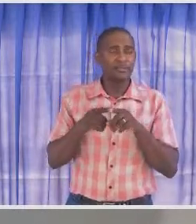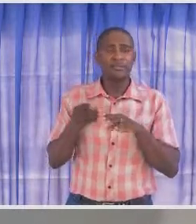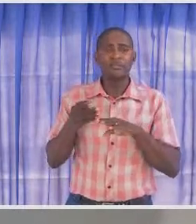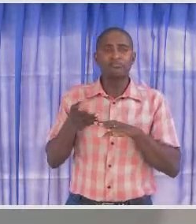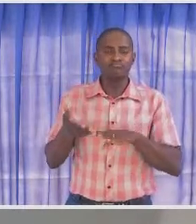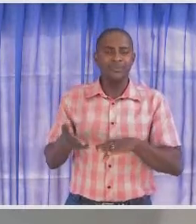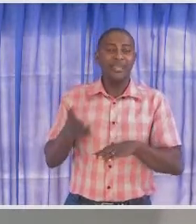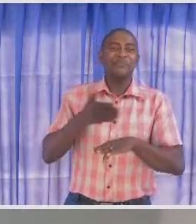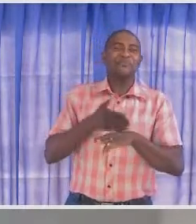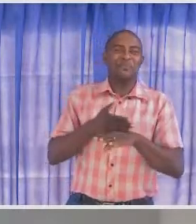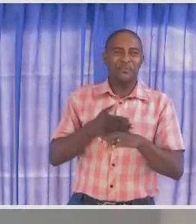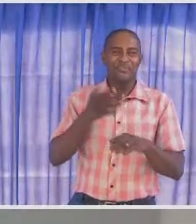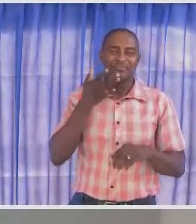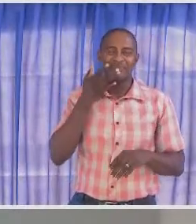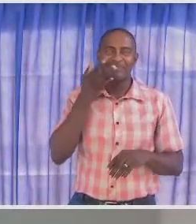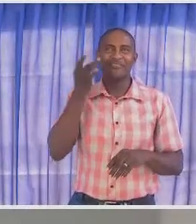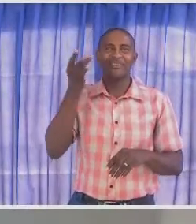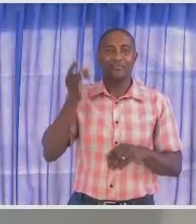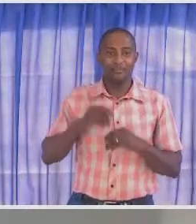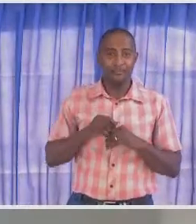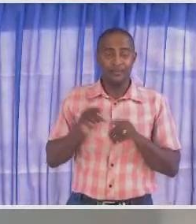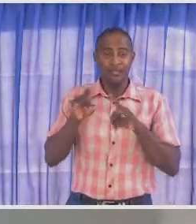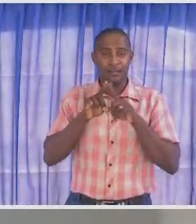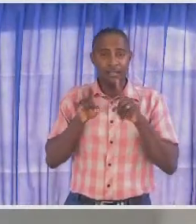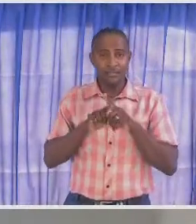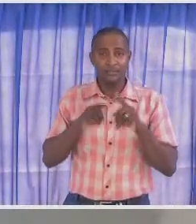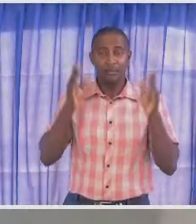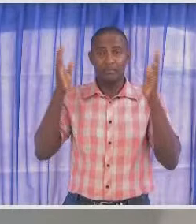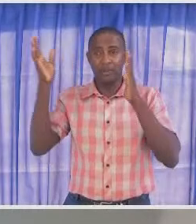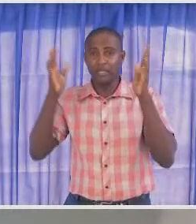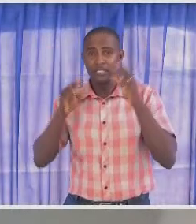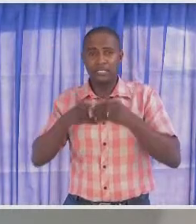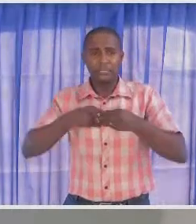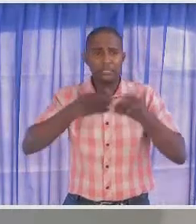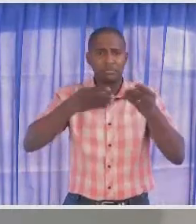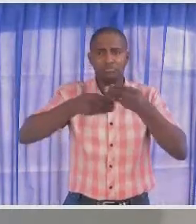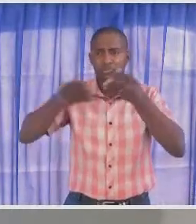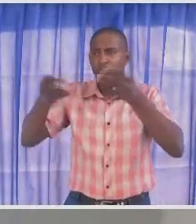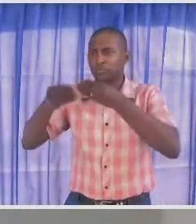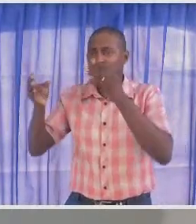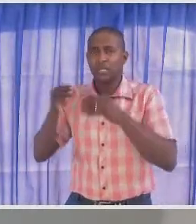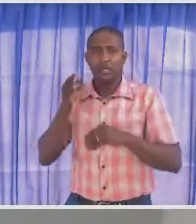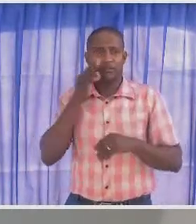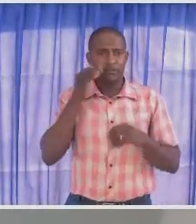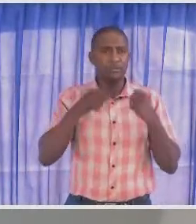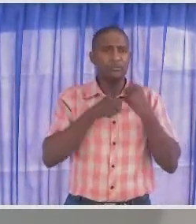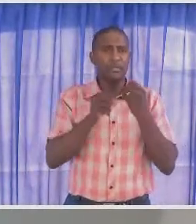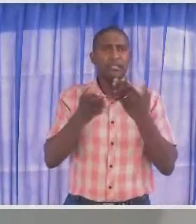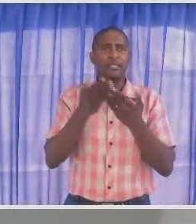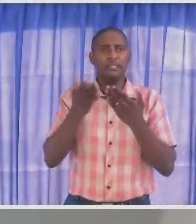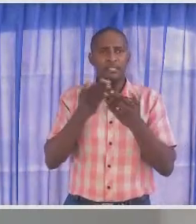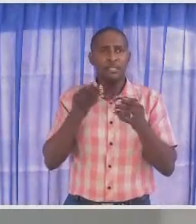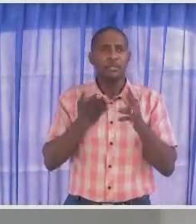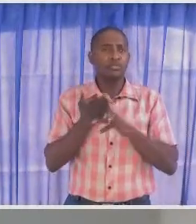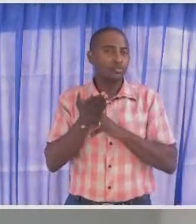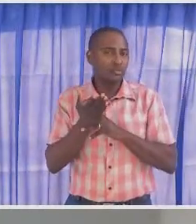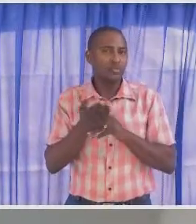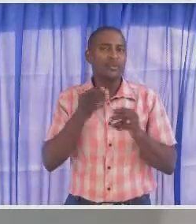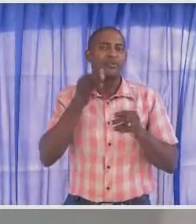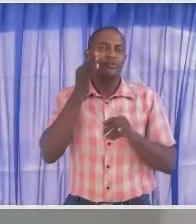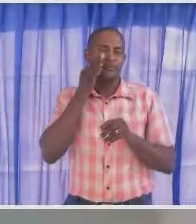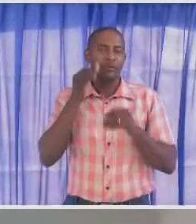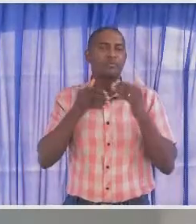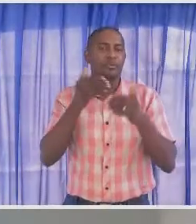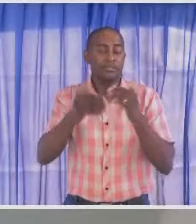flavor. In addition, marketing and distribution of food is made much easier by food processing.